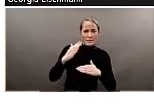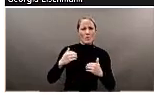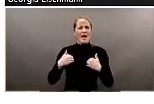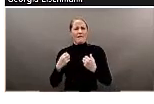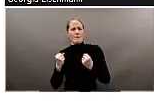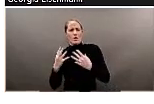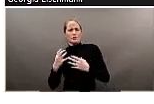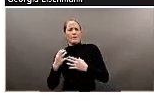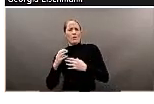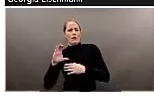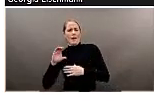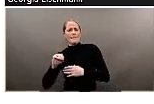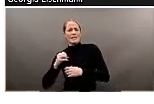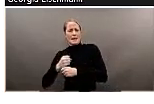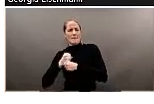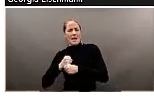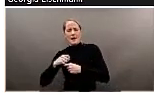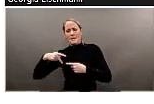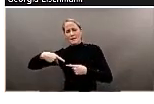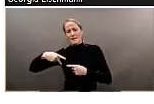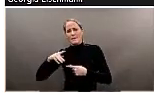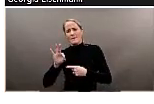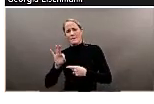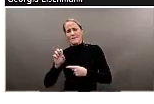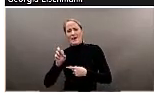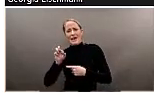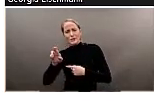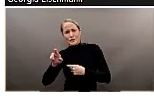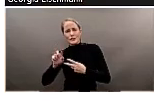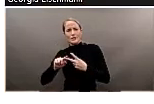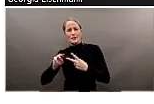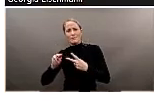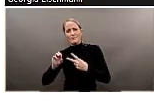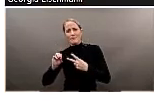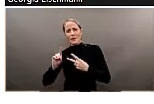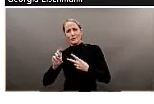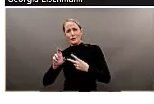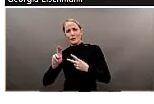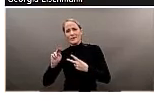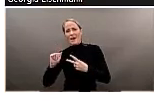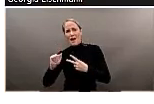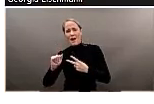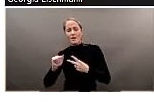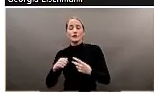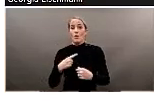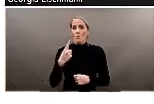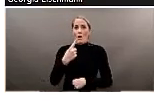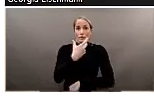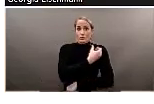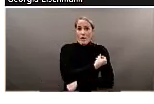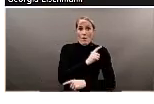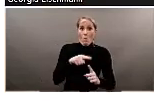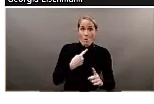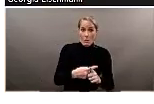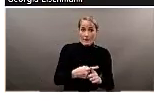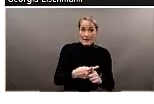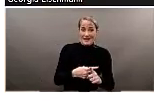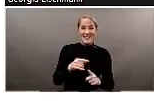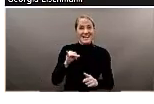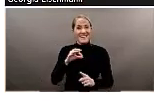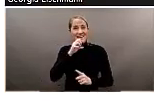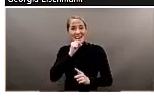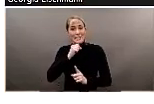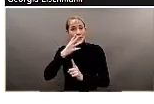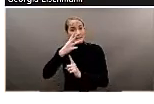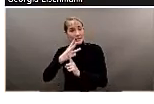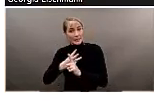or older. So again, very simple. There are multiple manufacturers, Pfizer, Moderna, right? But it's one dose. If you